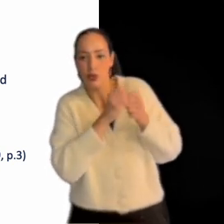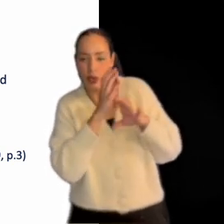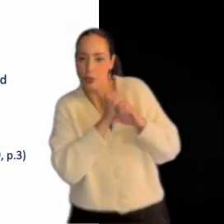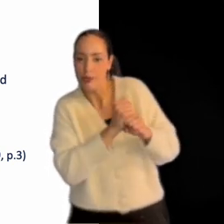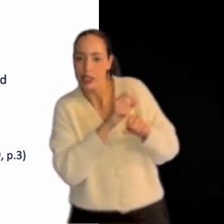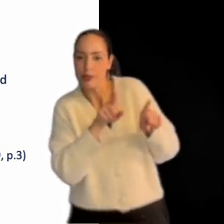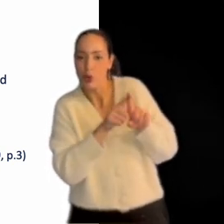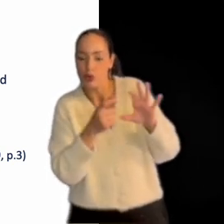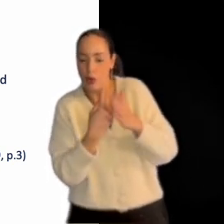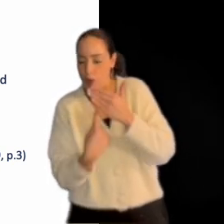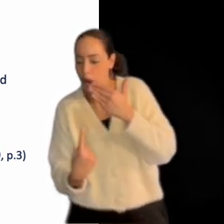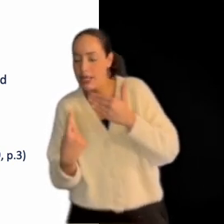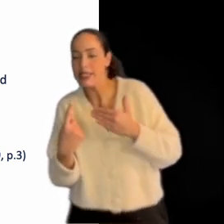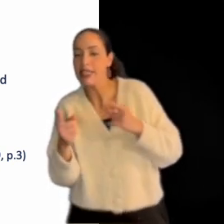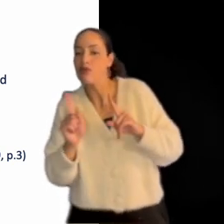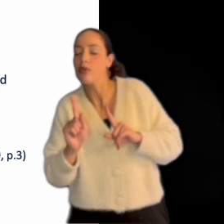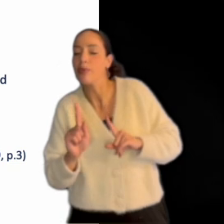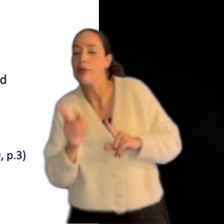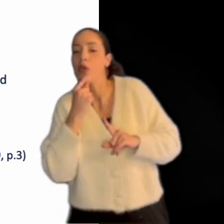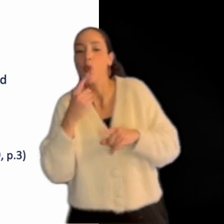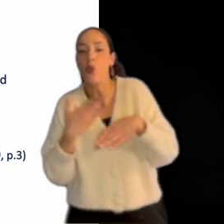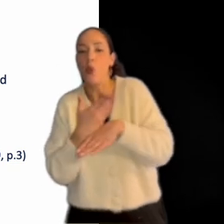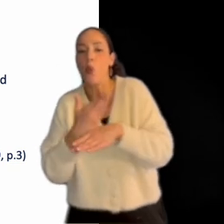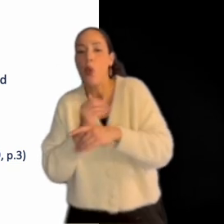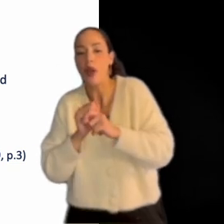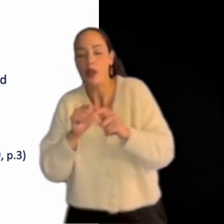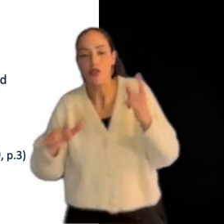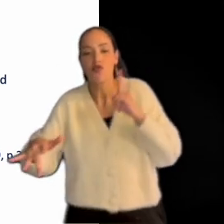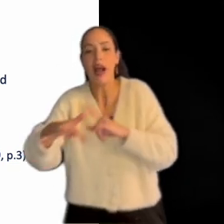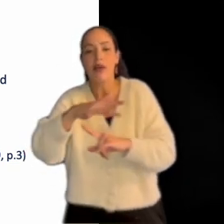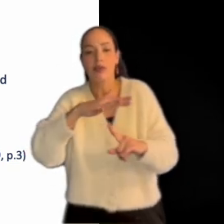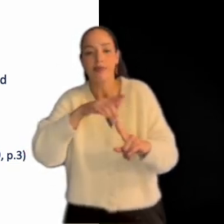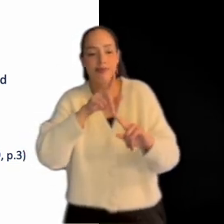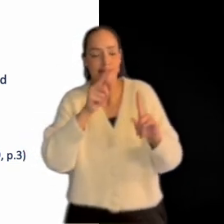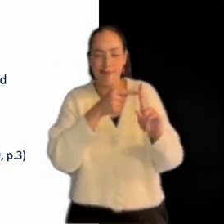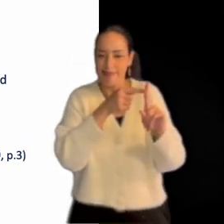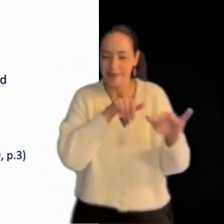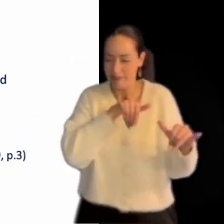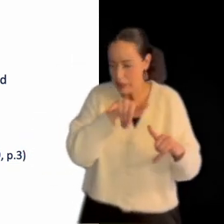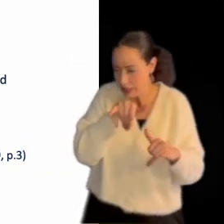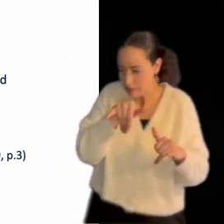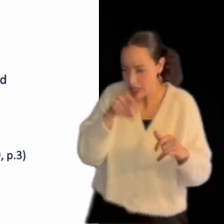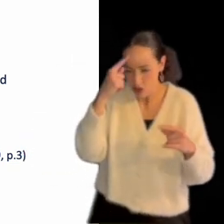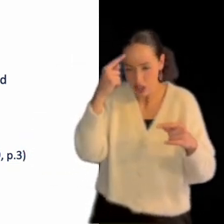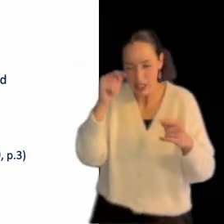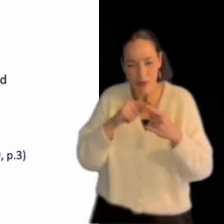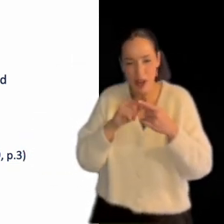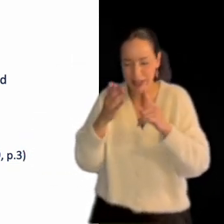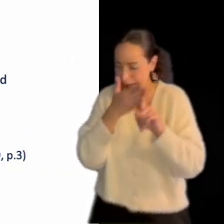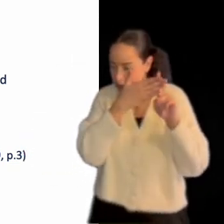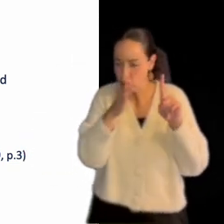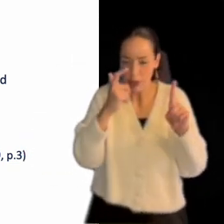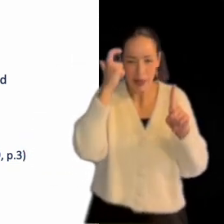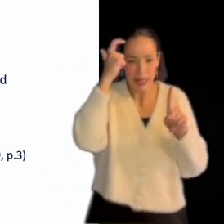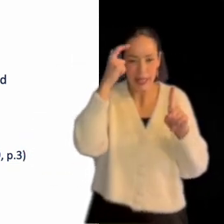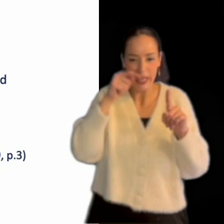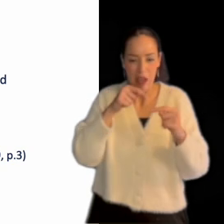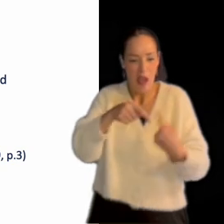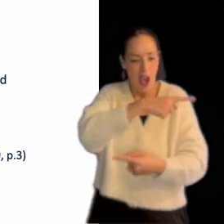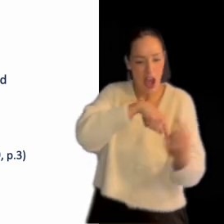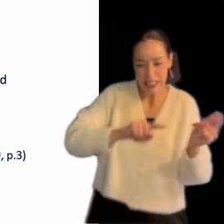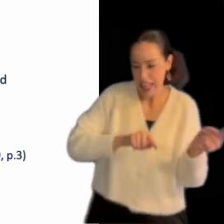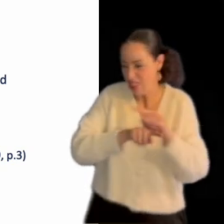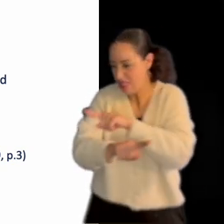them. They are suspicious and polarised in their thinking. It is us and them, good or bad, with nothing in between.